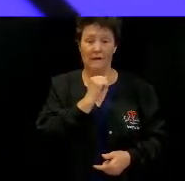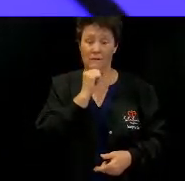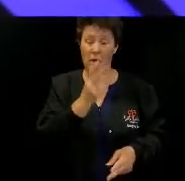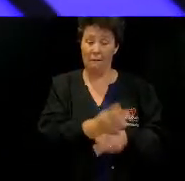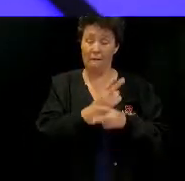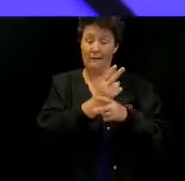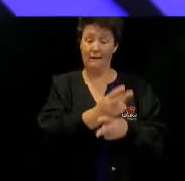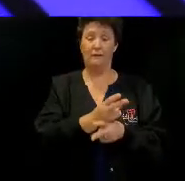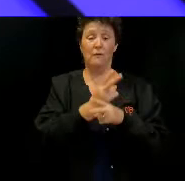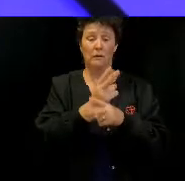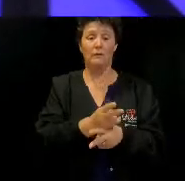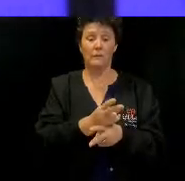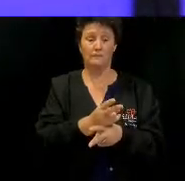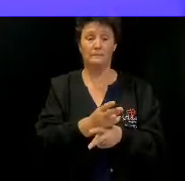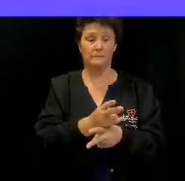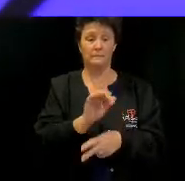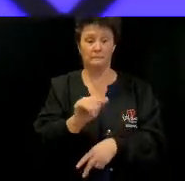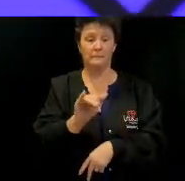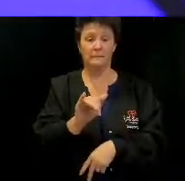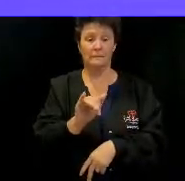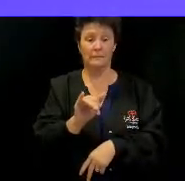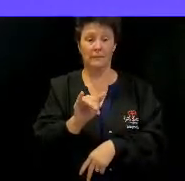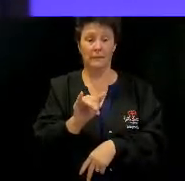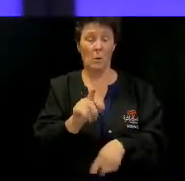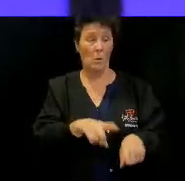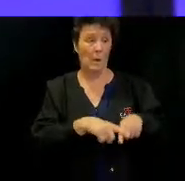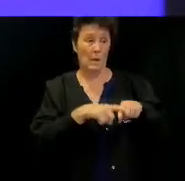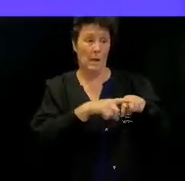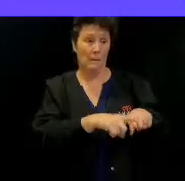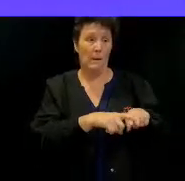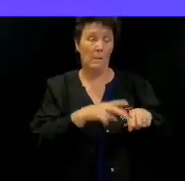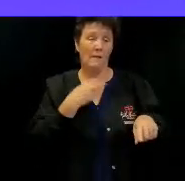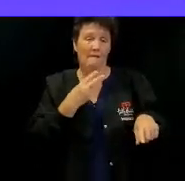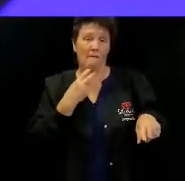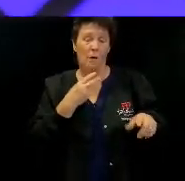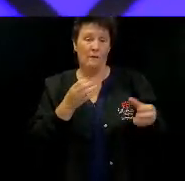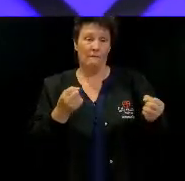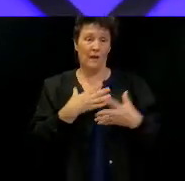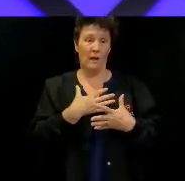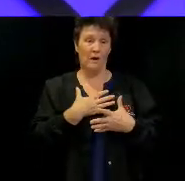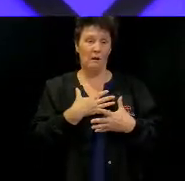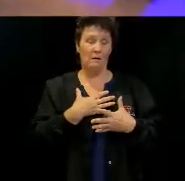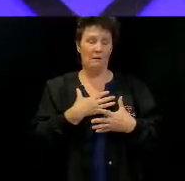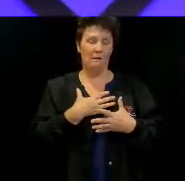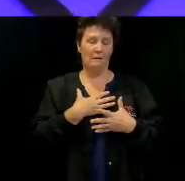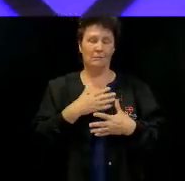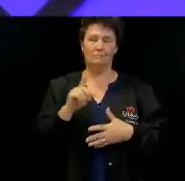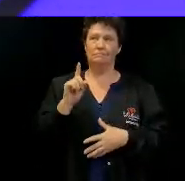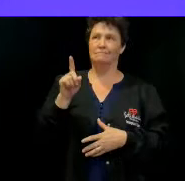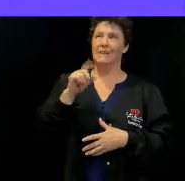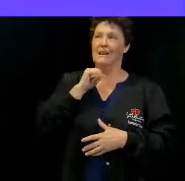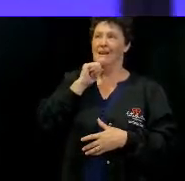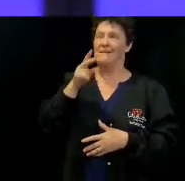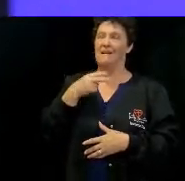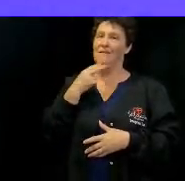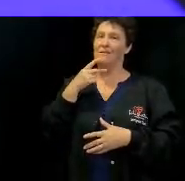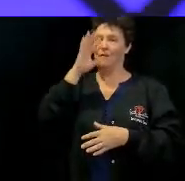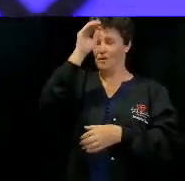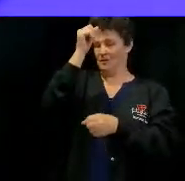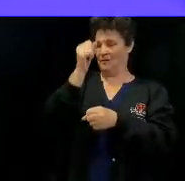out, we'll lean into the voice of fear and not the voice of faith. Can I get a good amen here?